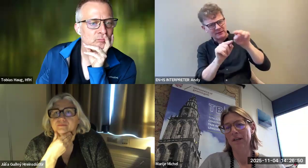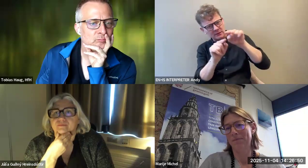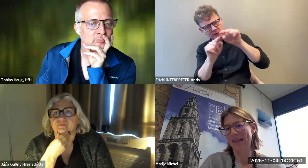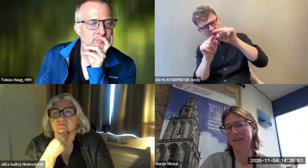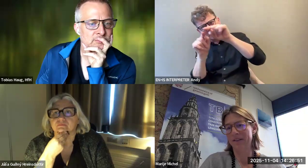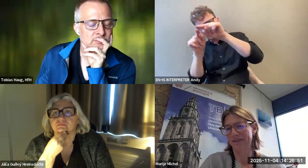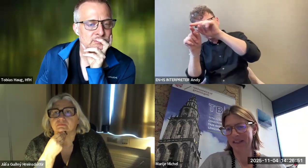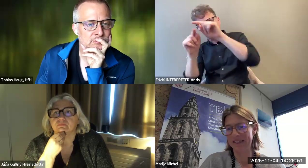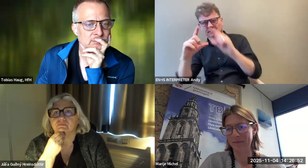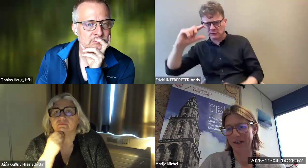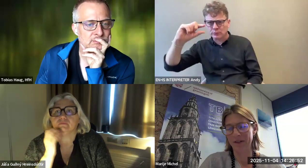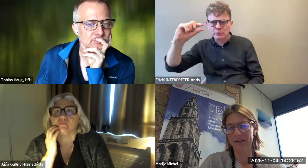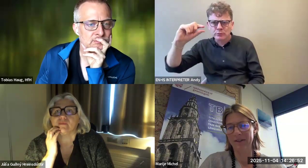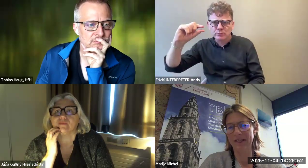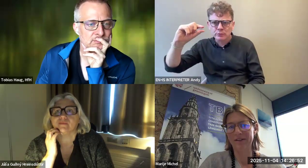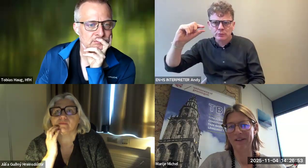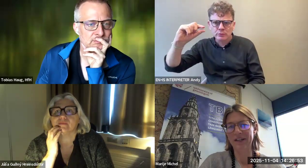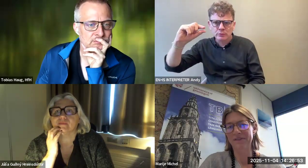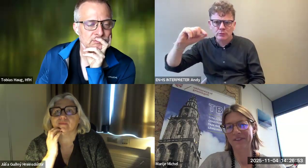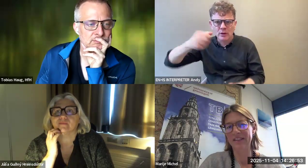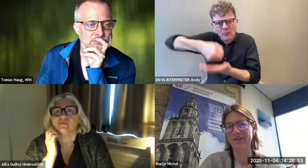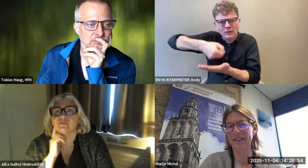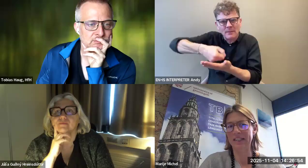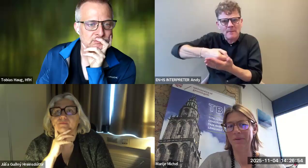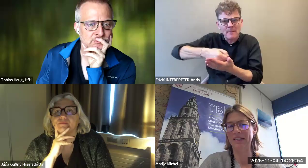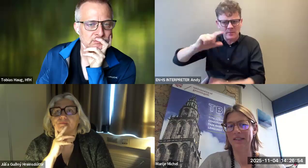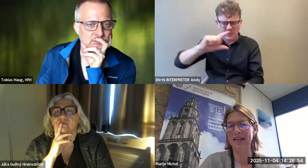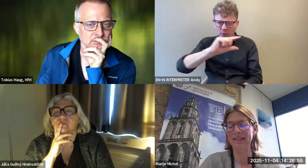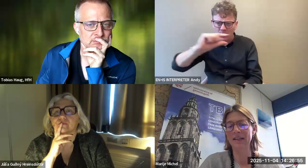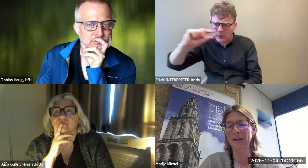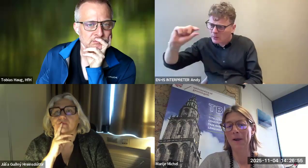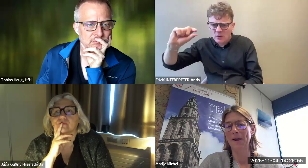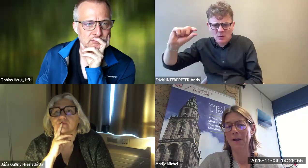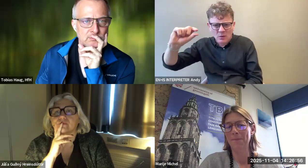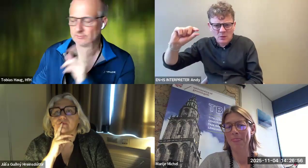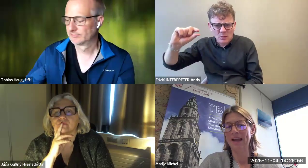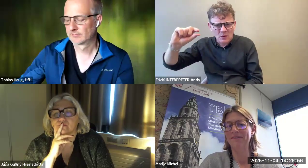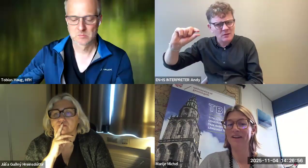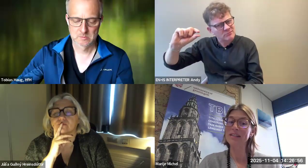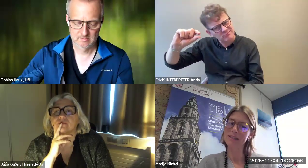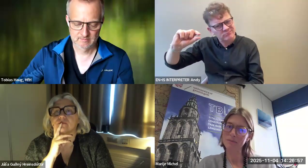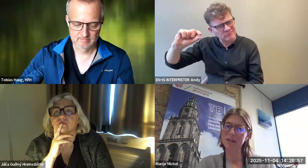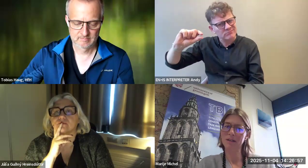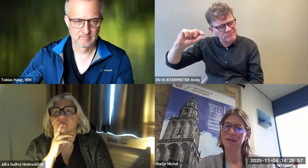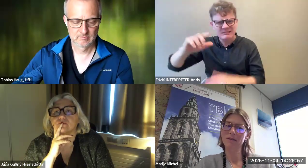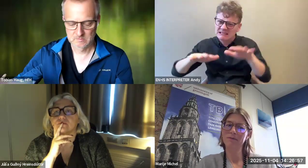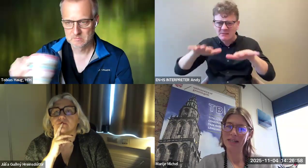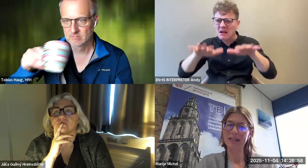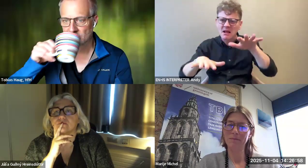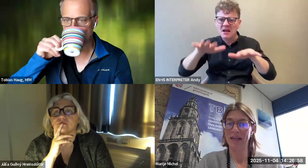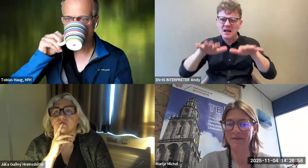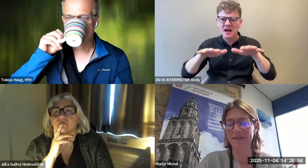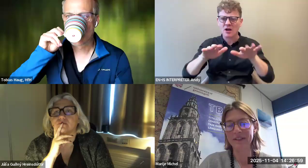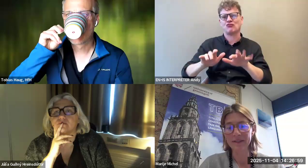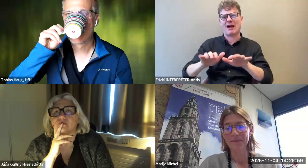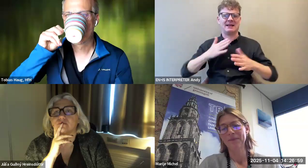two patterns are fairly similar. So at stage 5, the integrated independent task have very similar